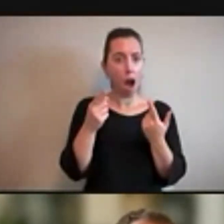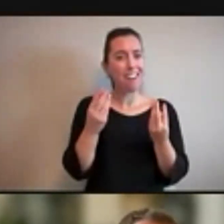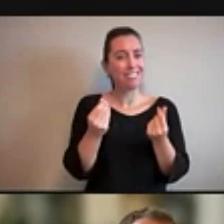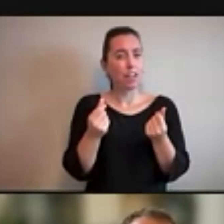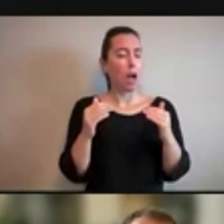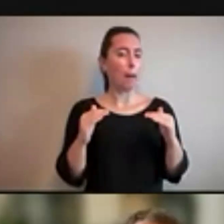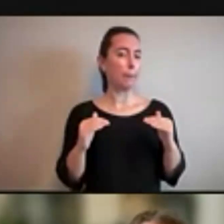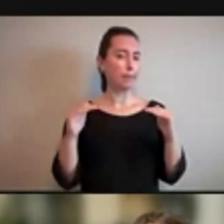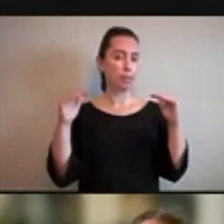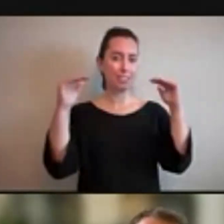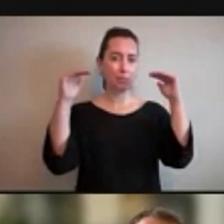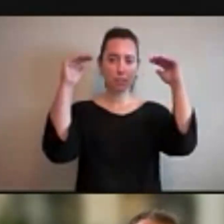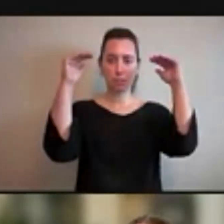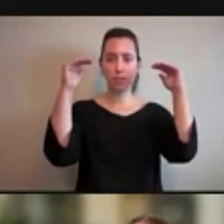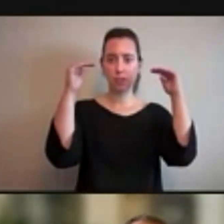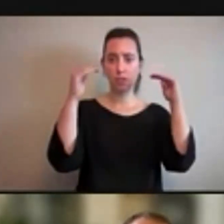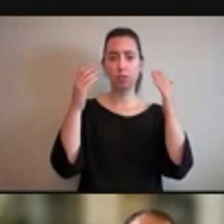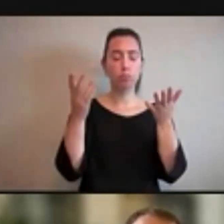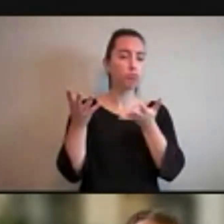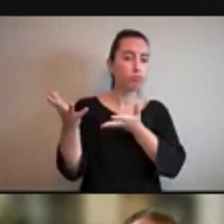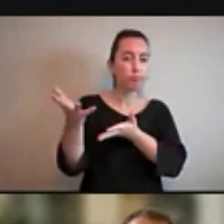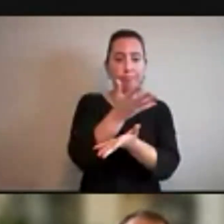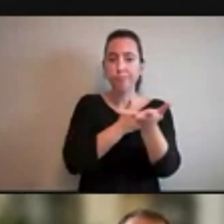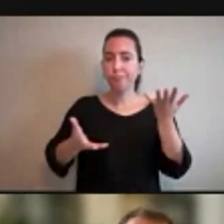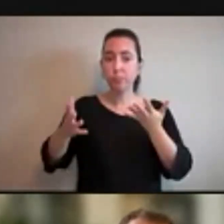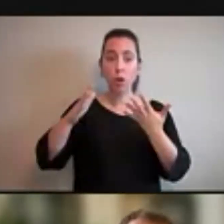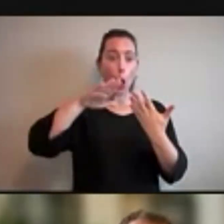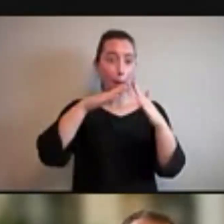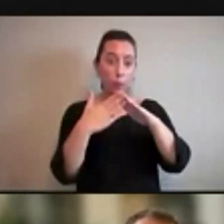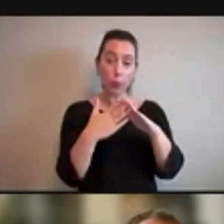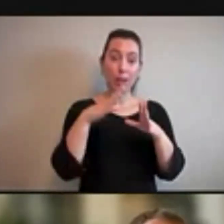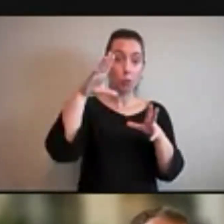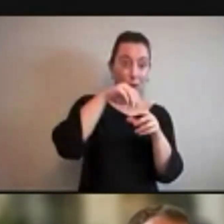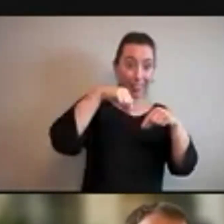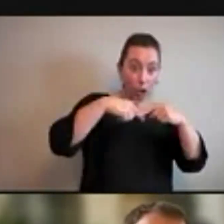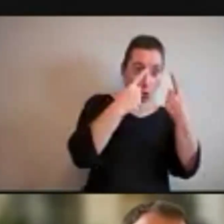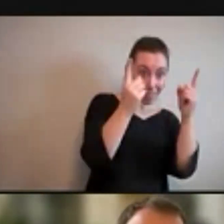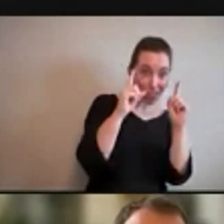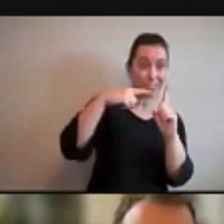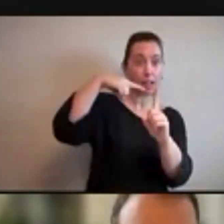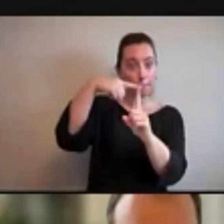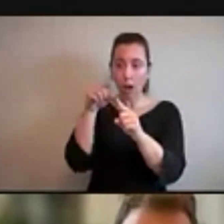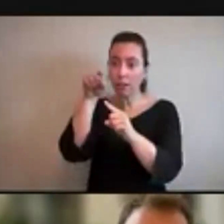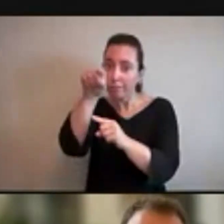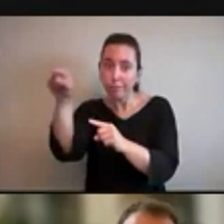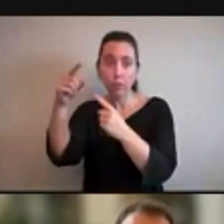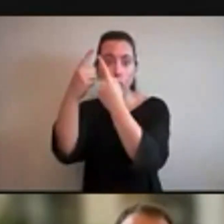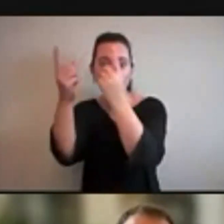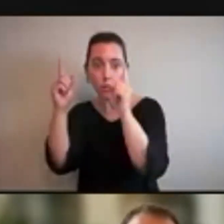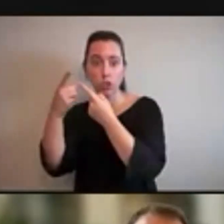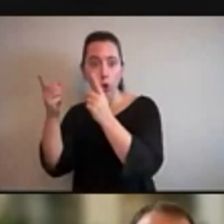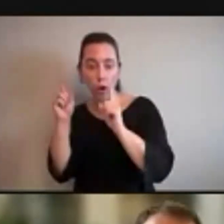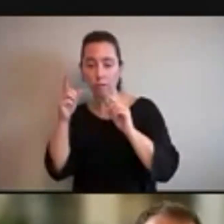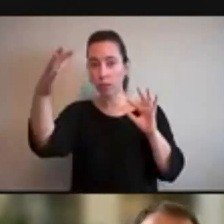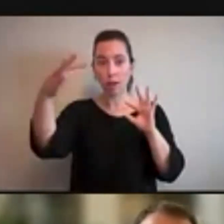We're now discussing it also in a community of people across university boundaries. And it always helps, if people can come back from